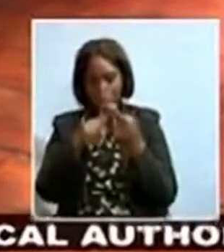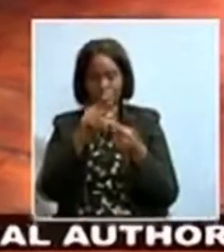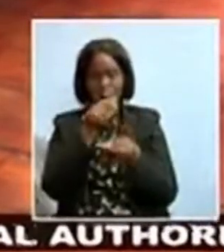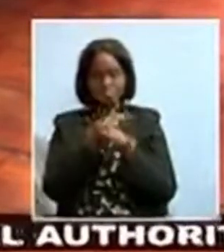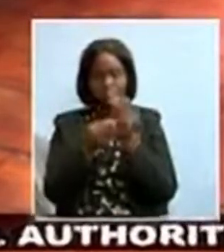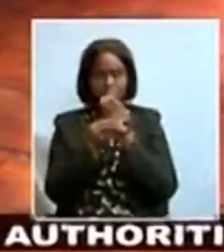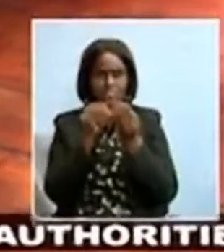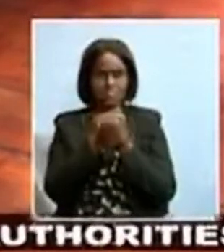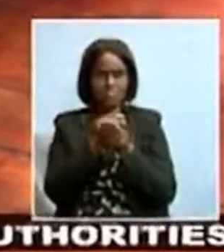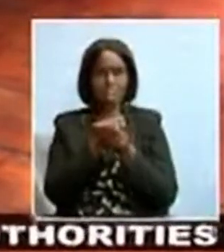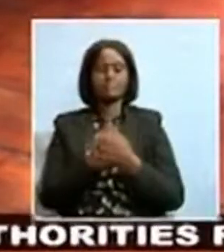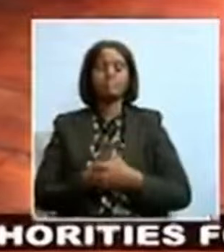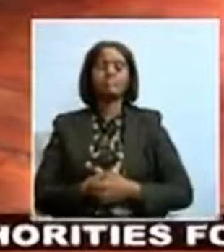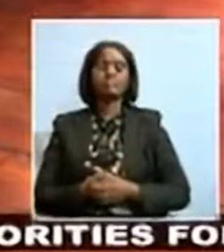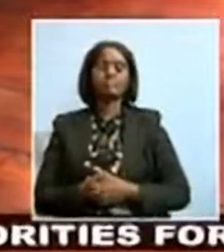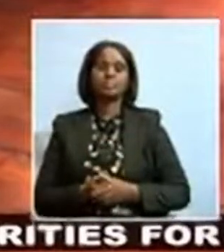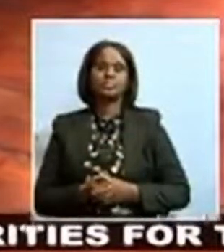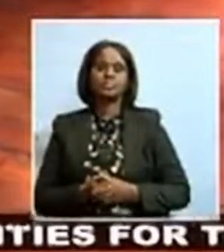obligations.